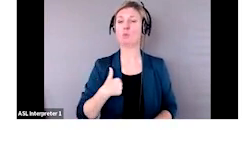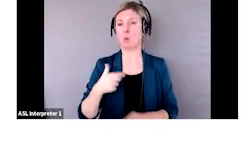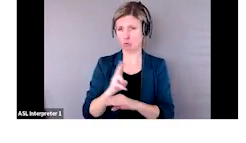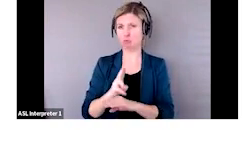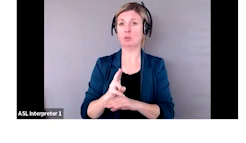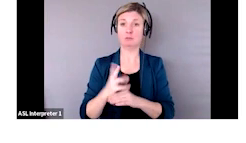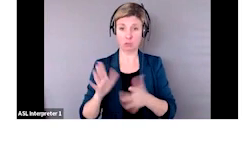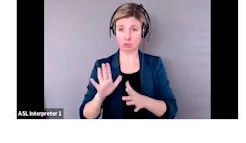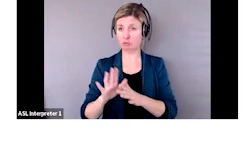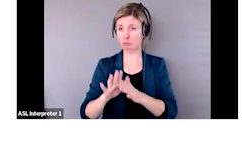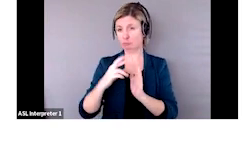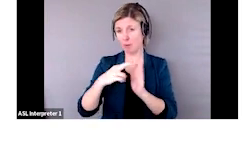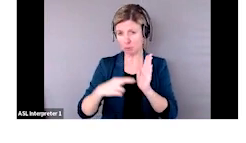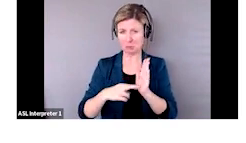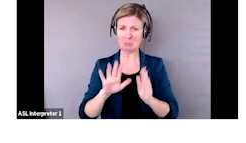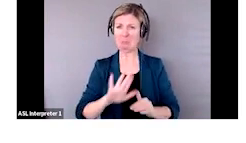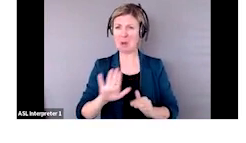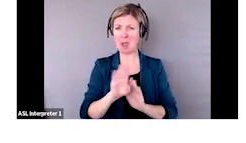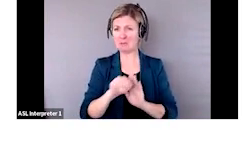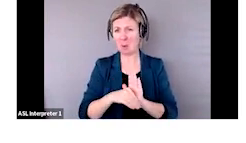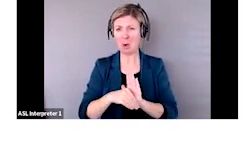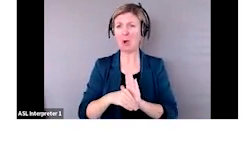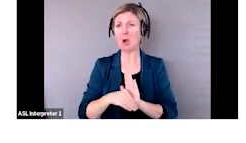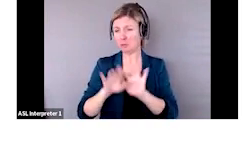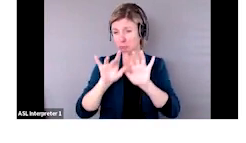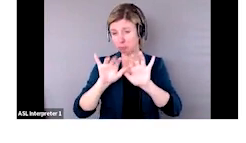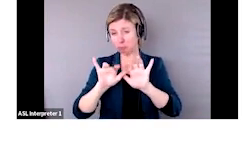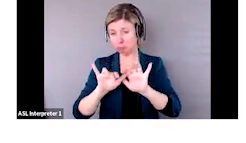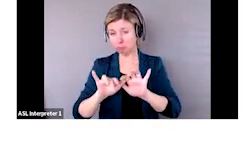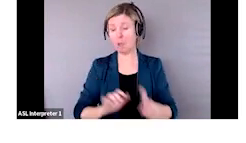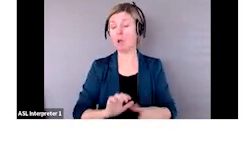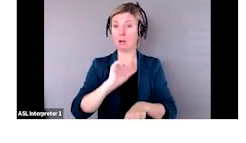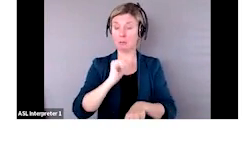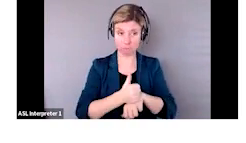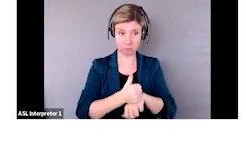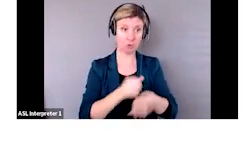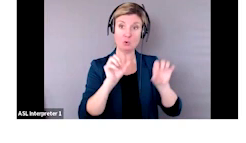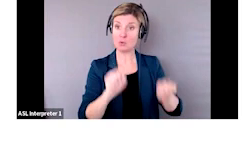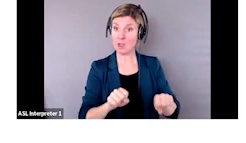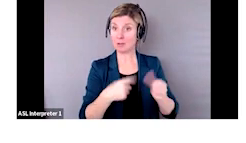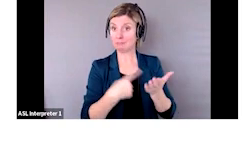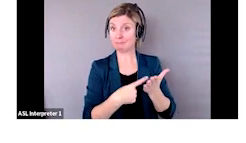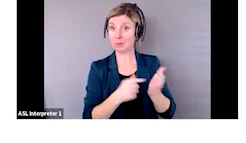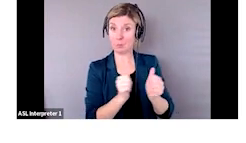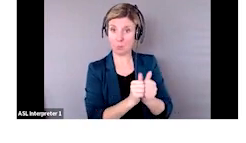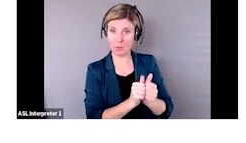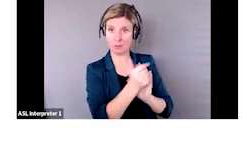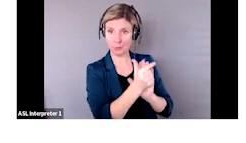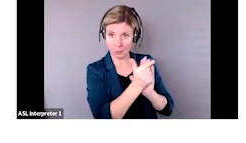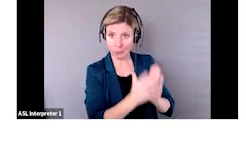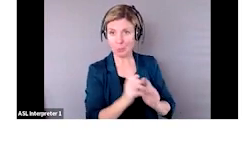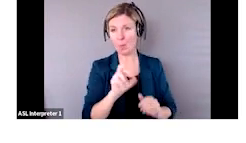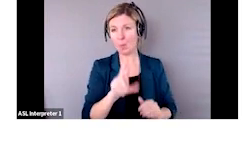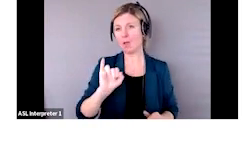of uncertainty, talk to a lawyer, the IP Accelerator. Amazon doesn't take a cut. All they've done is